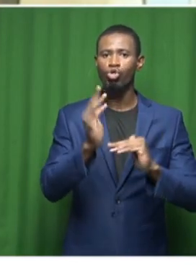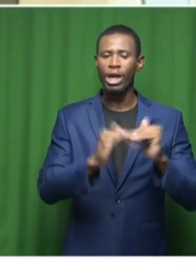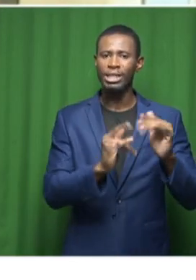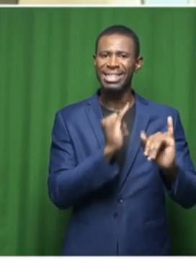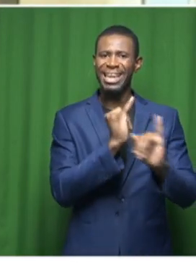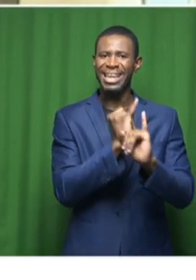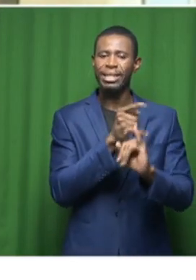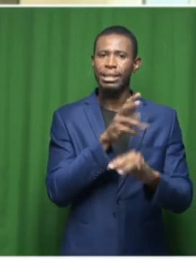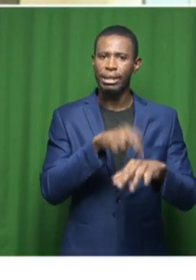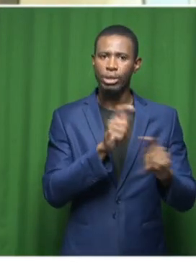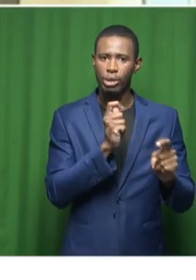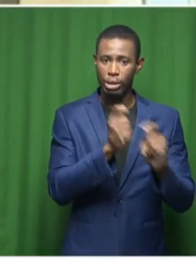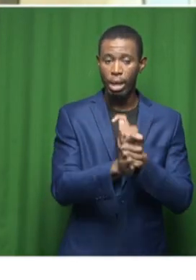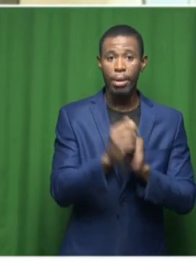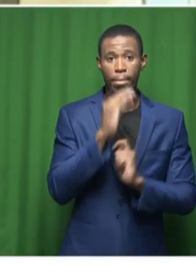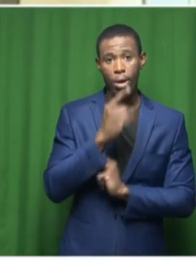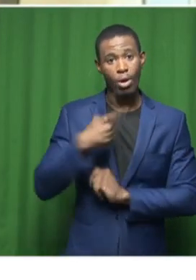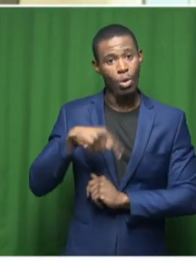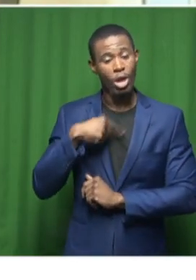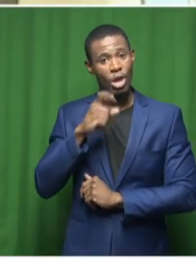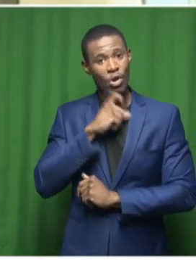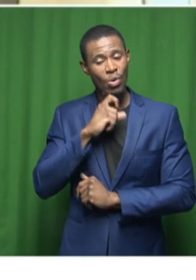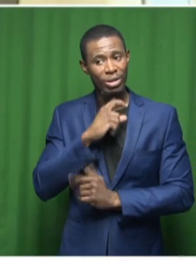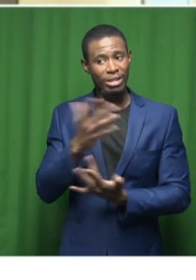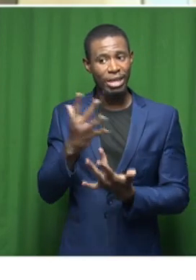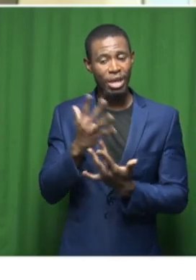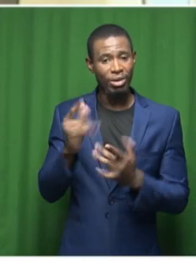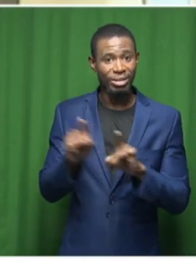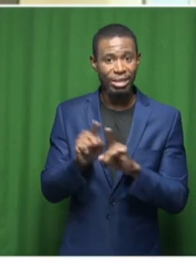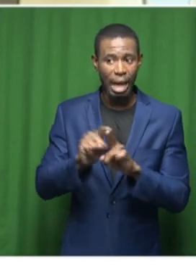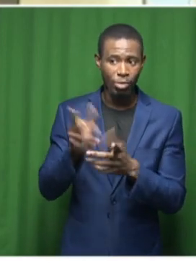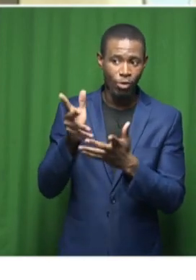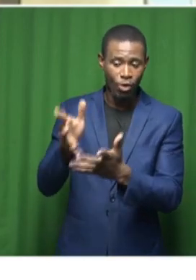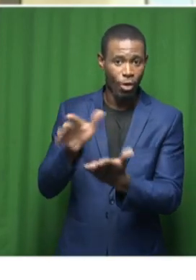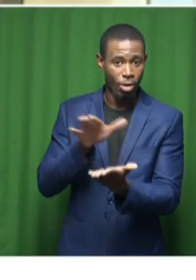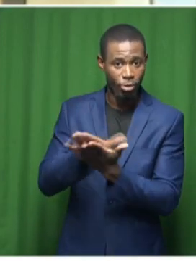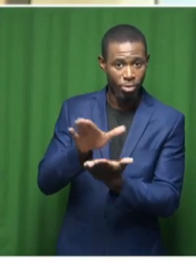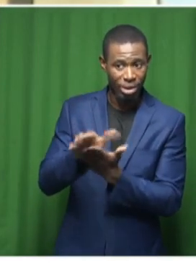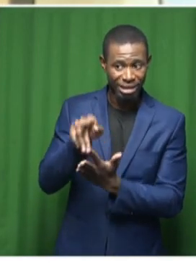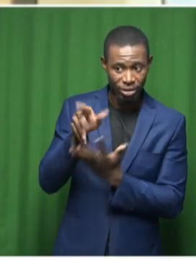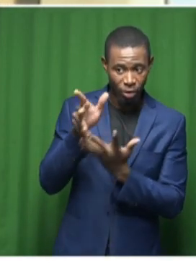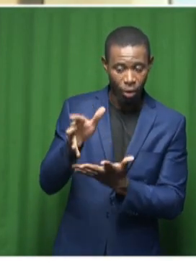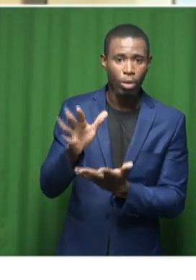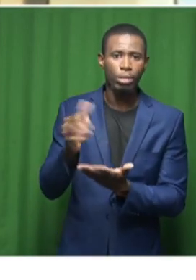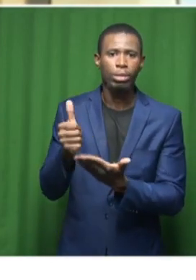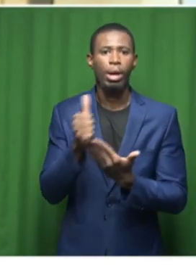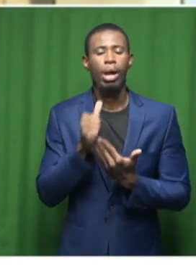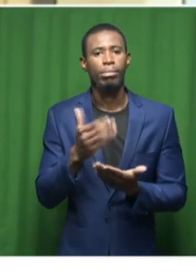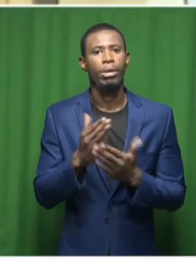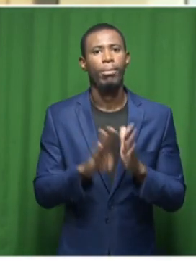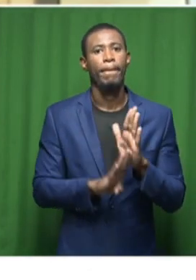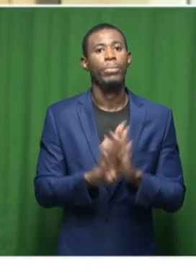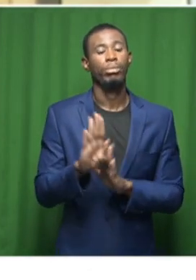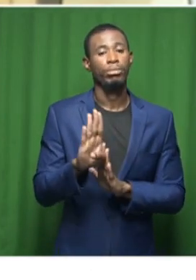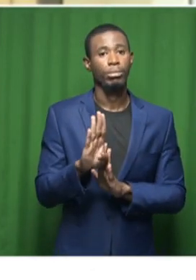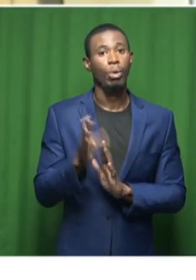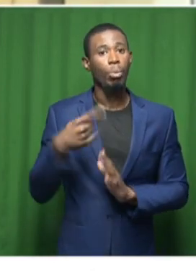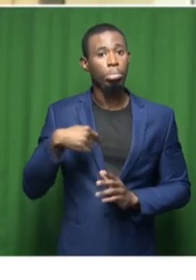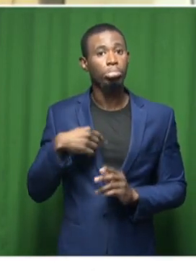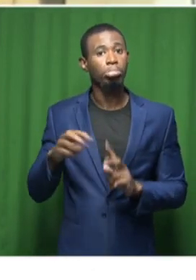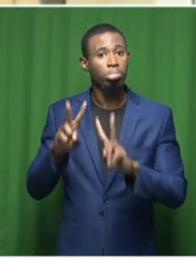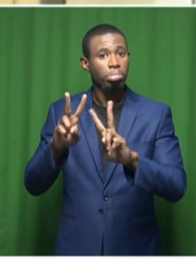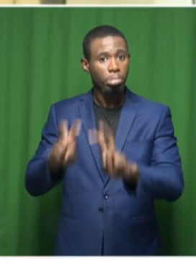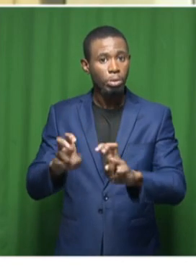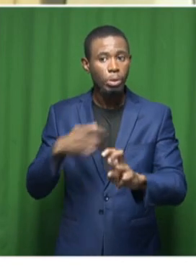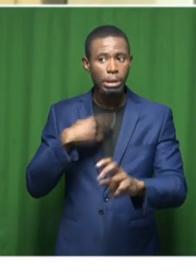and using technology like this will give us an opportunity to improve things. And from our research thus far, we're starting to